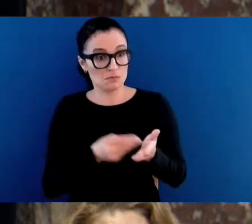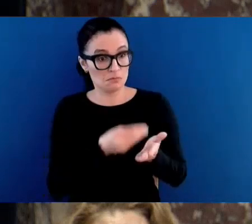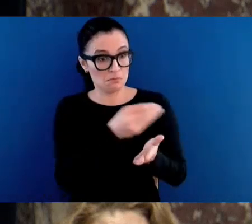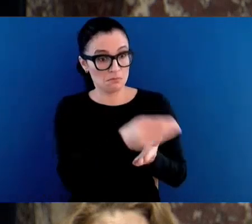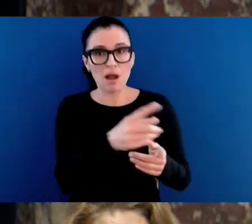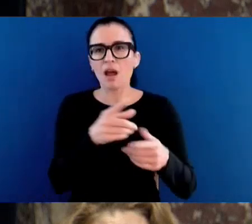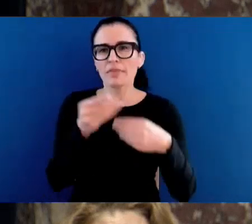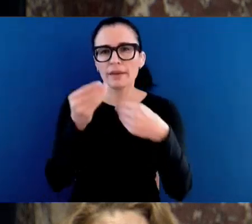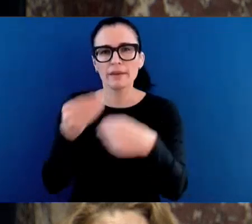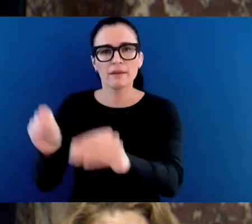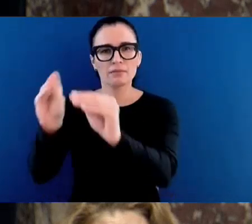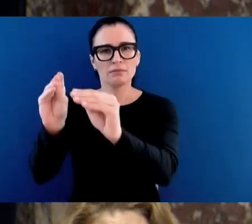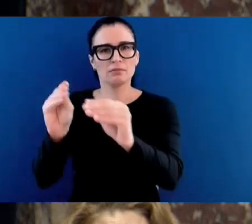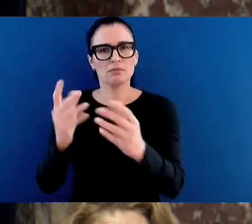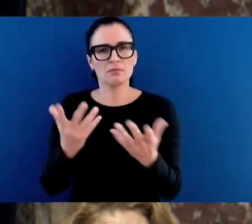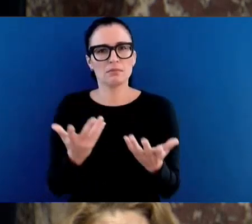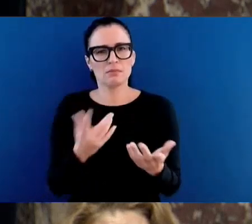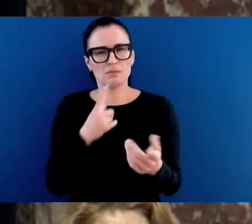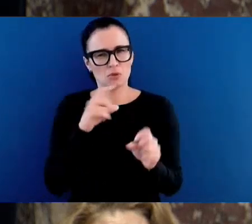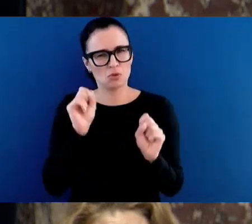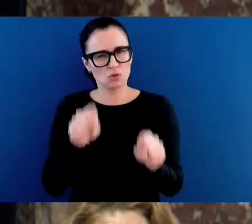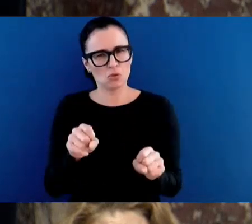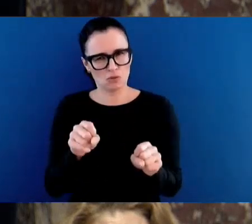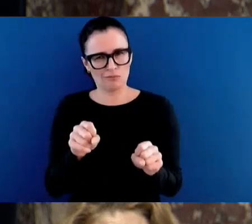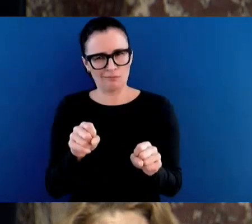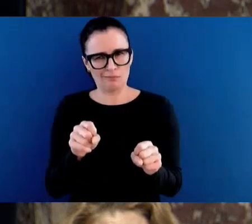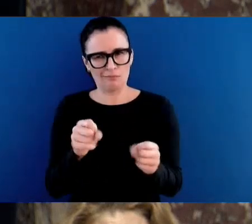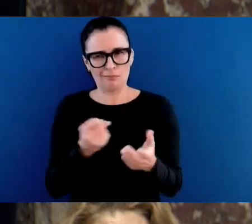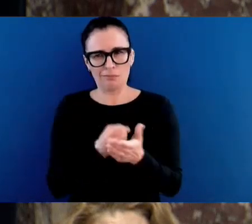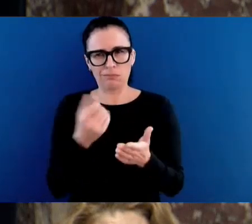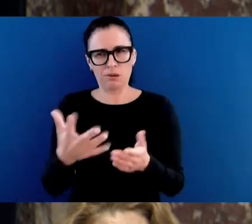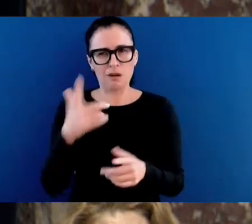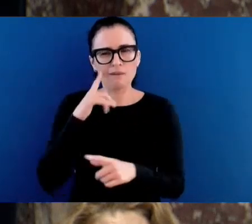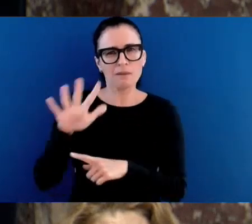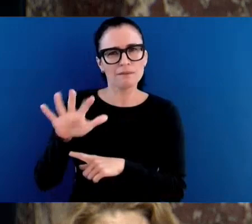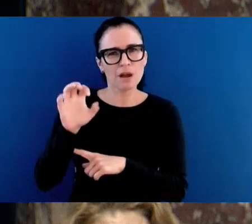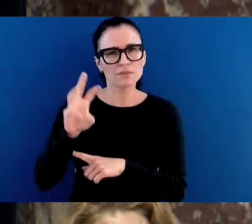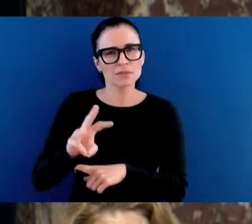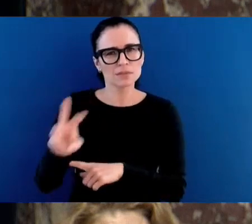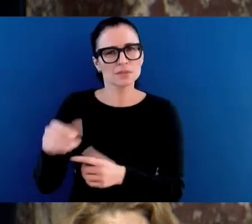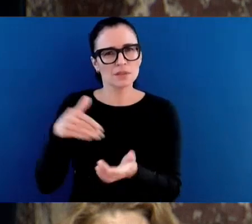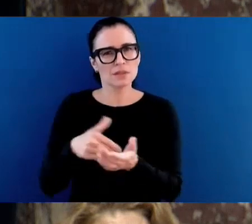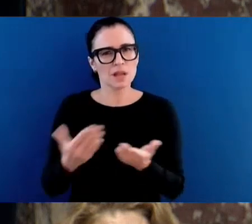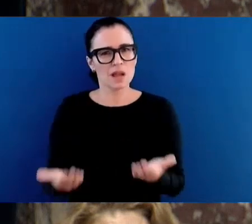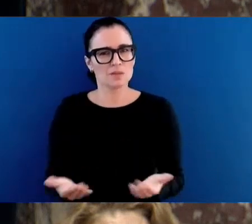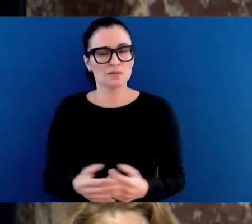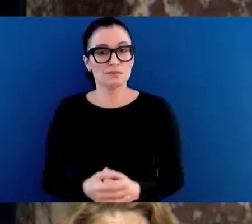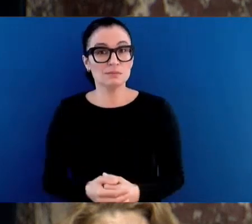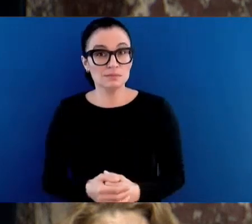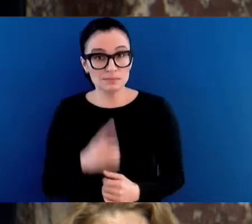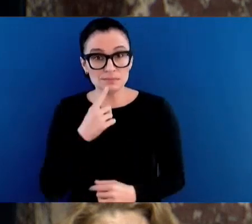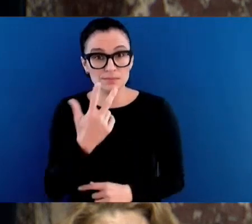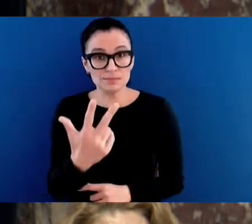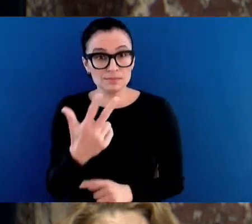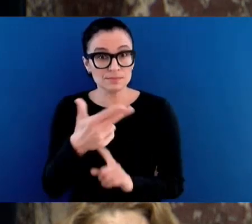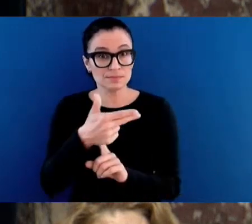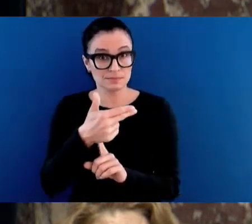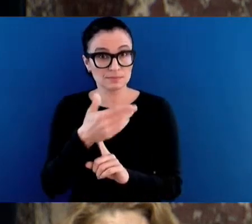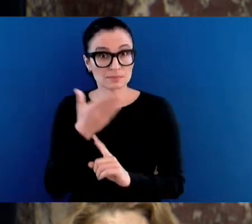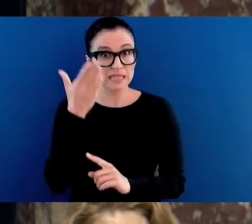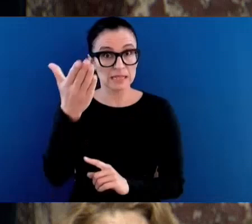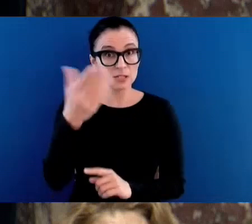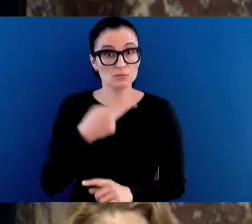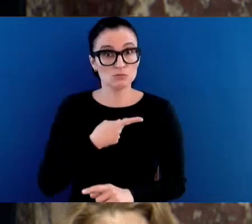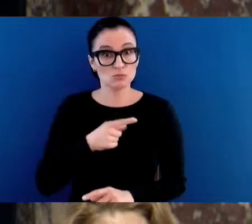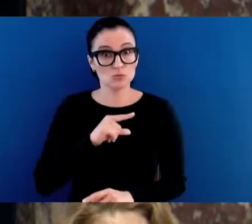So we've got 3 hotels in Prince George, all with the same individuals involved, all with massive profits, for hotels